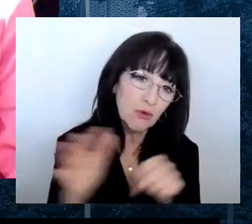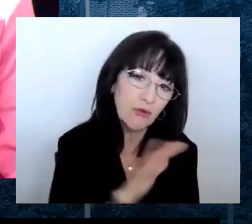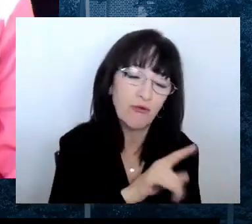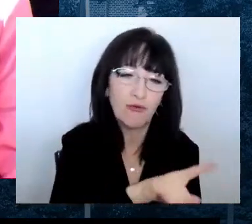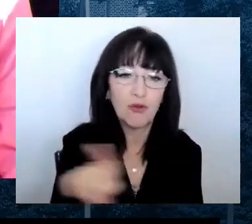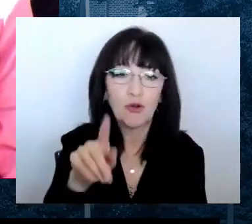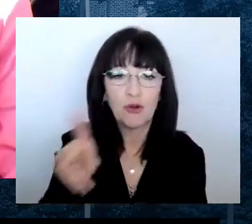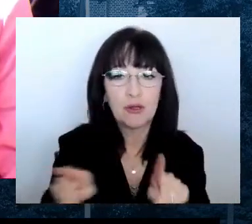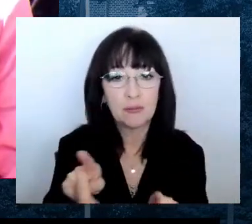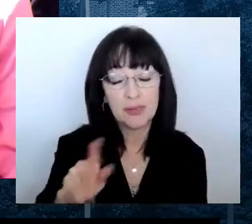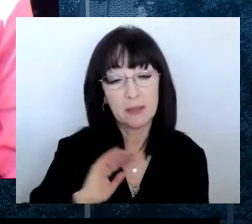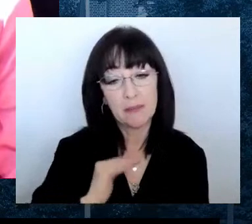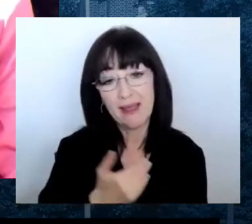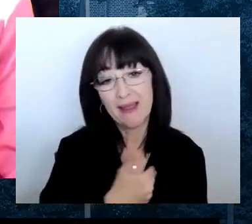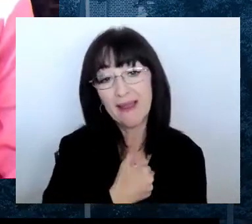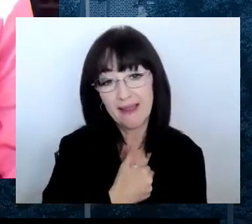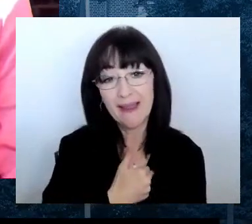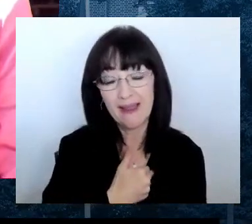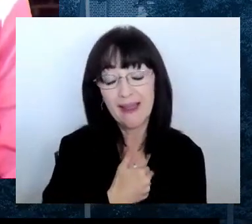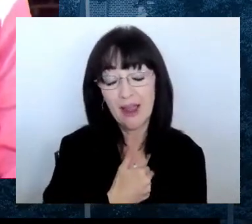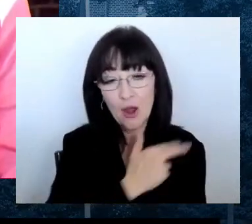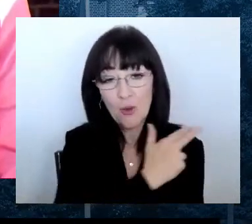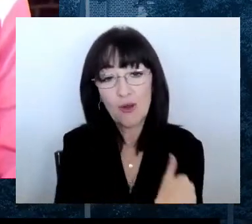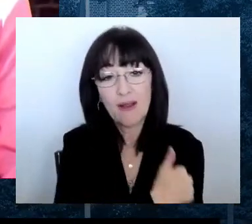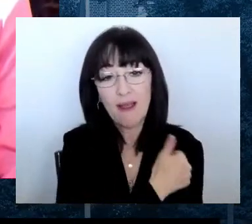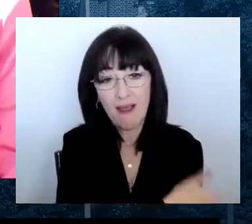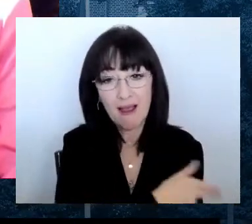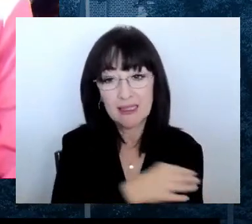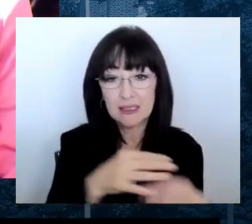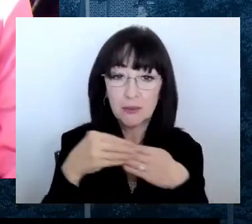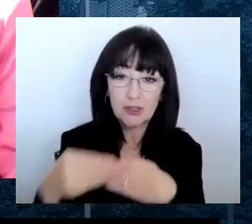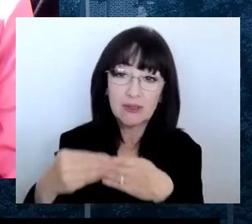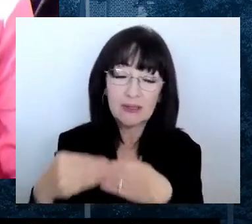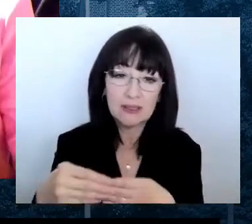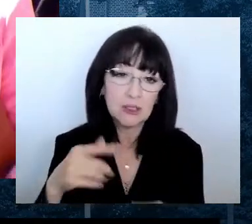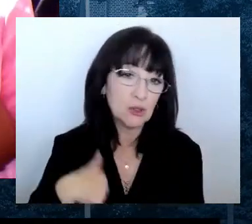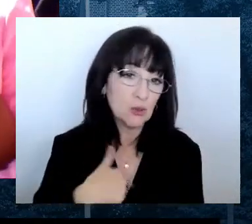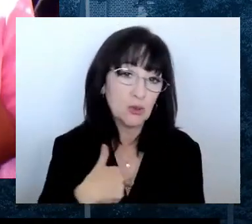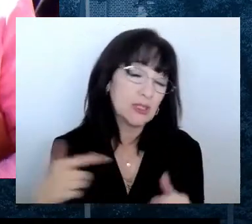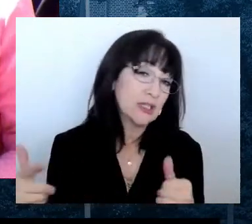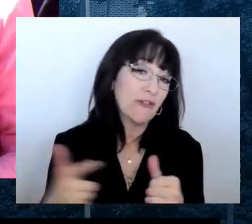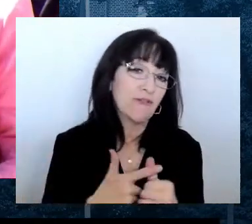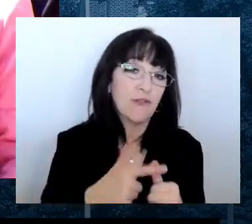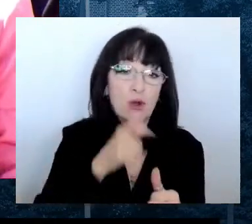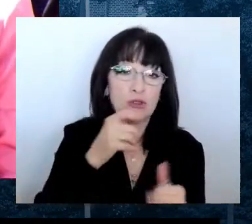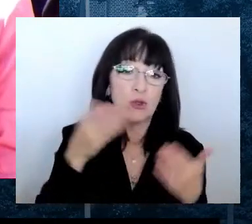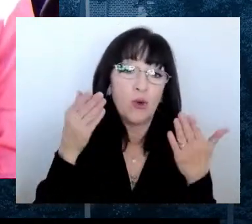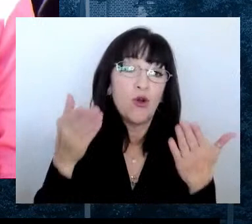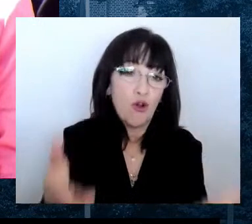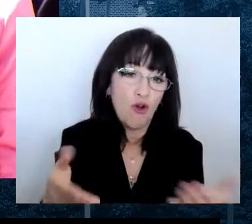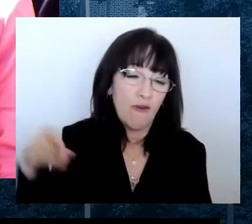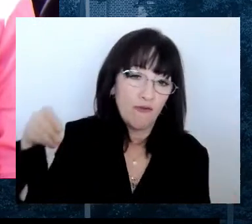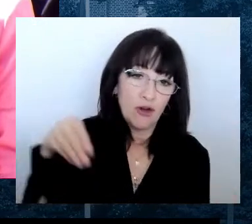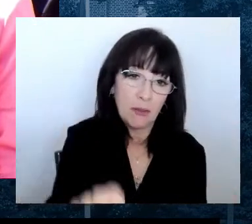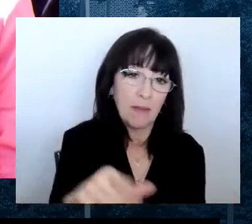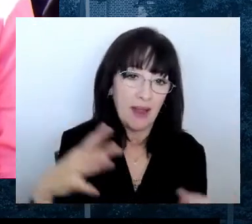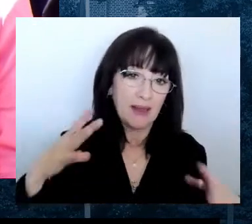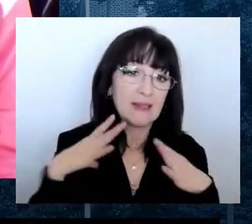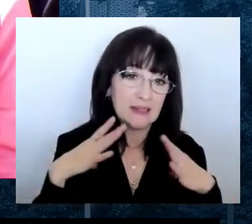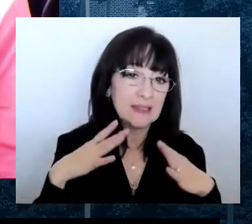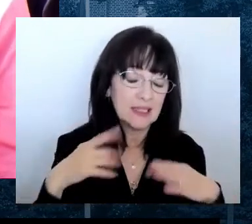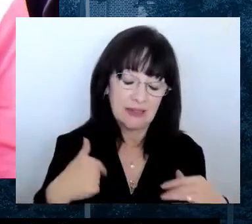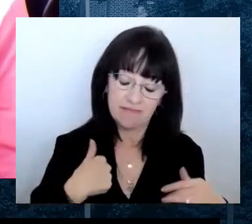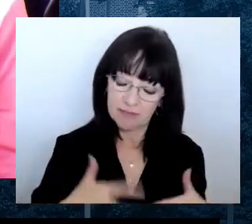birthing hospital and one of the first organizations in Delaware to offer paid family leave, we're thrilled to support this bill.